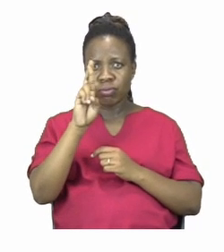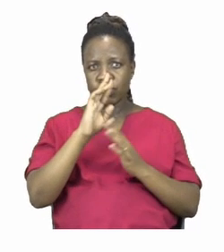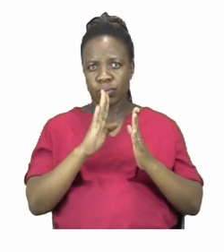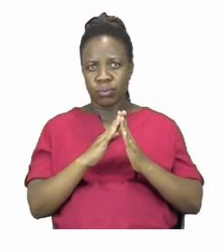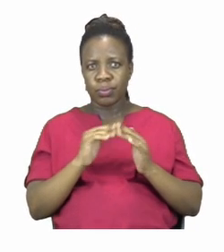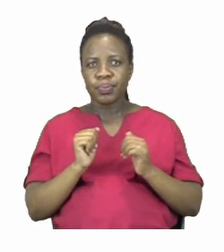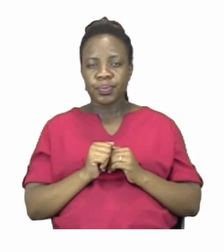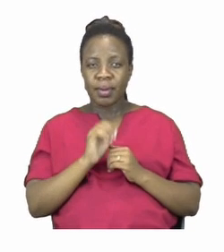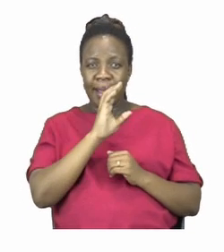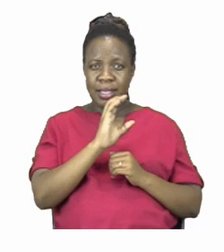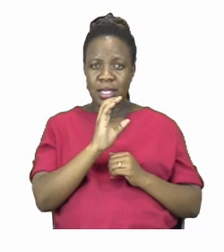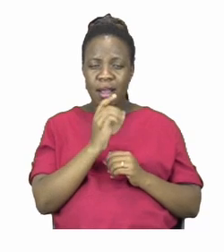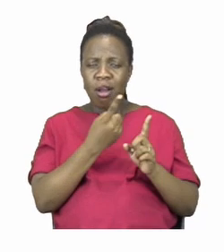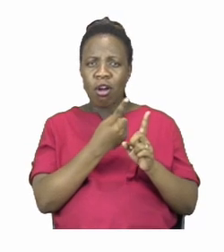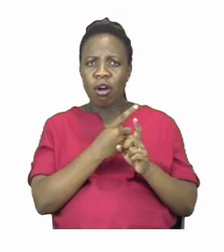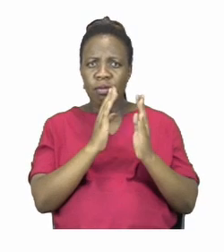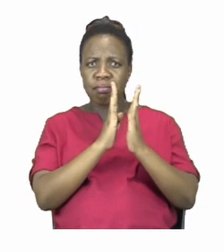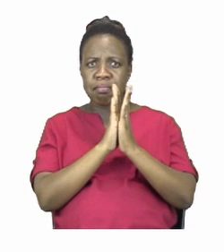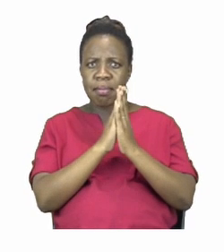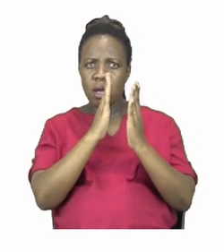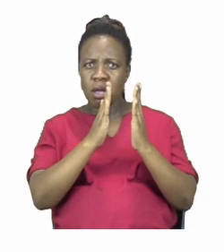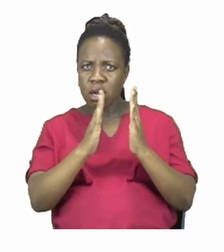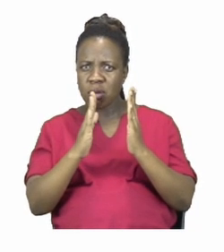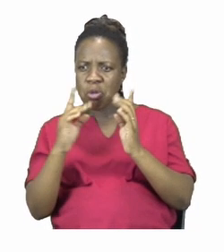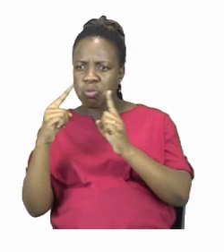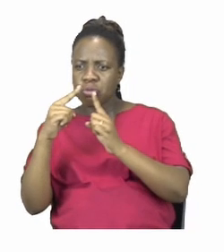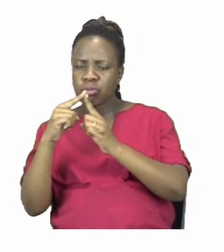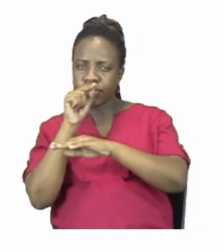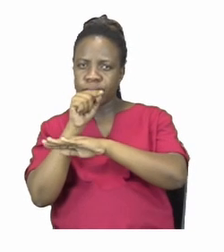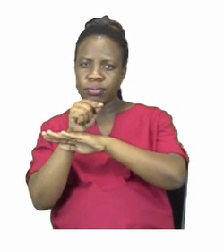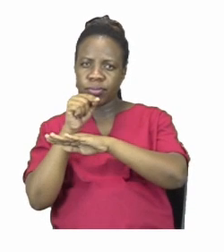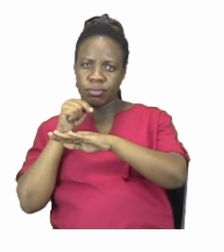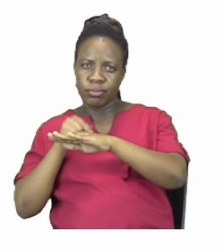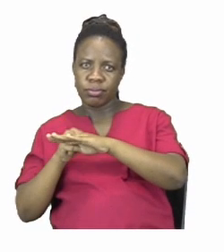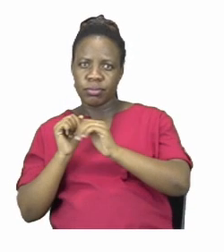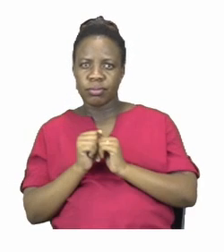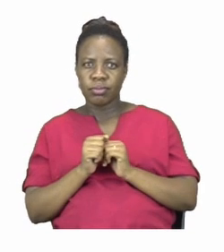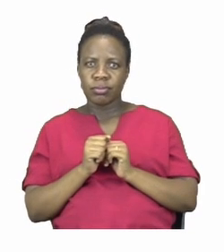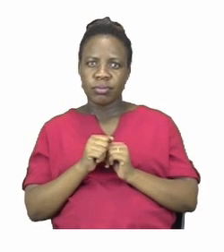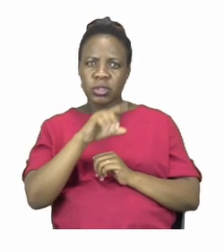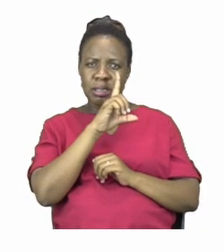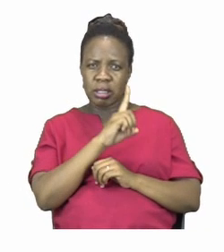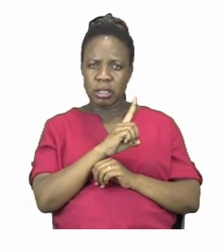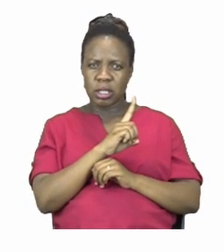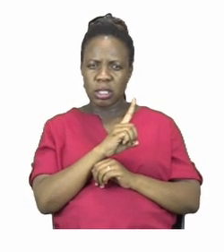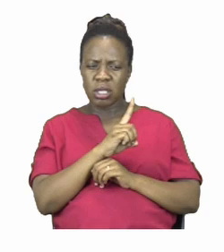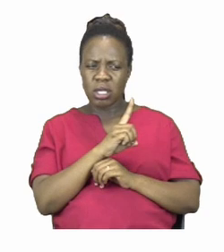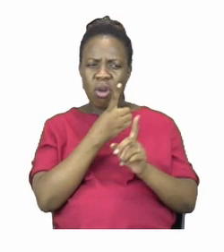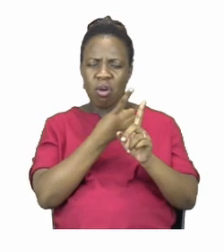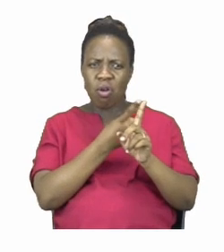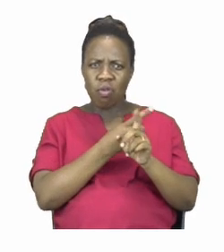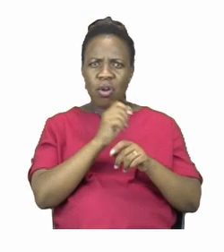the library to the supermarket. And then, how will you go from Ariana's